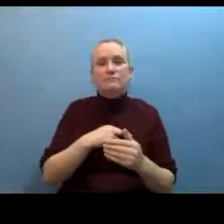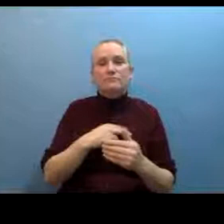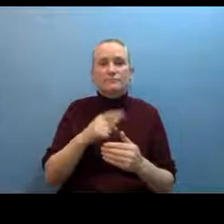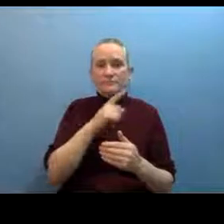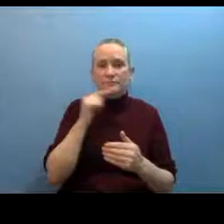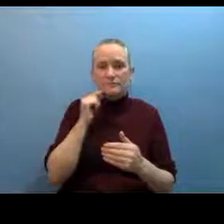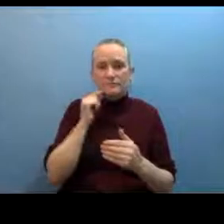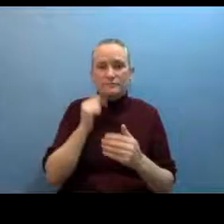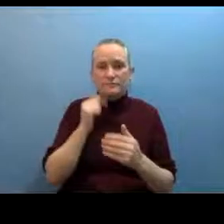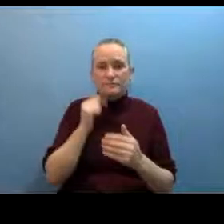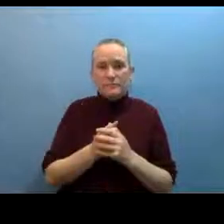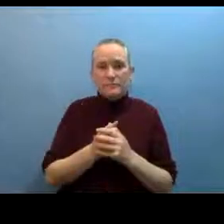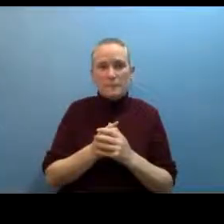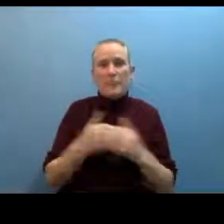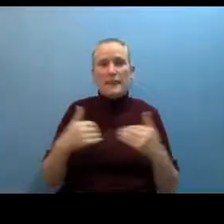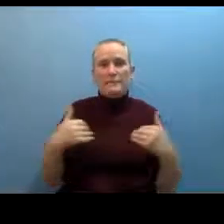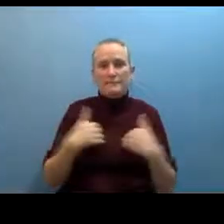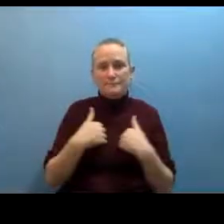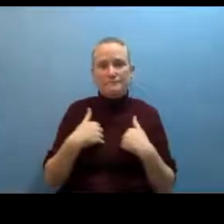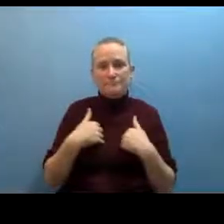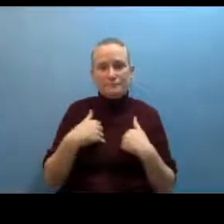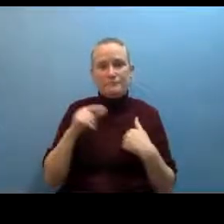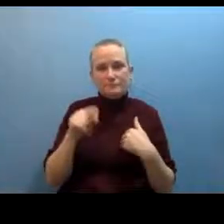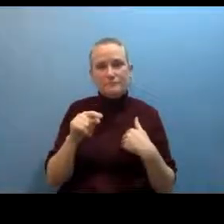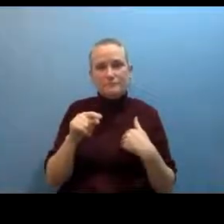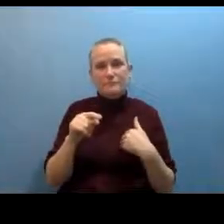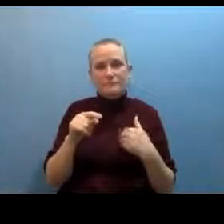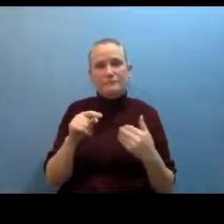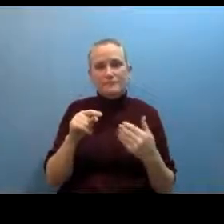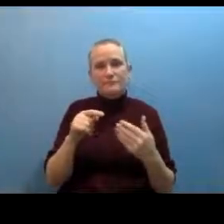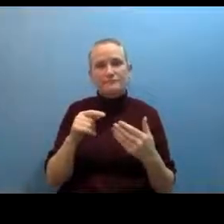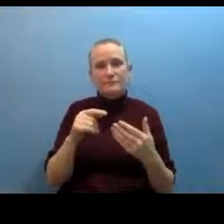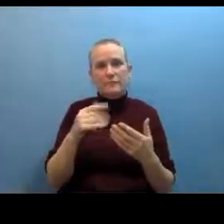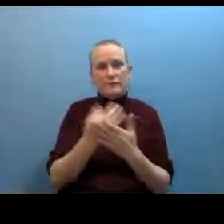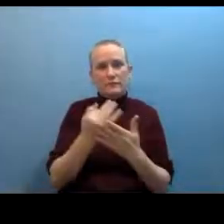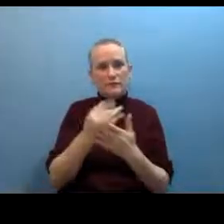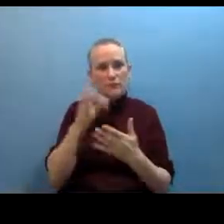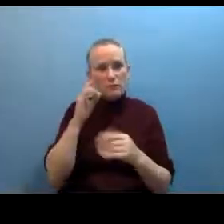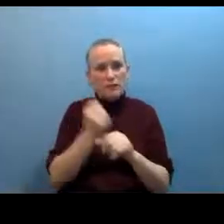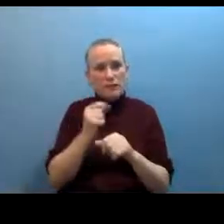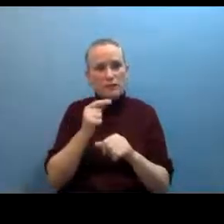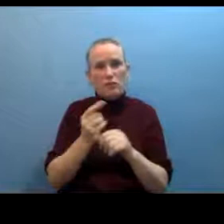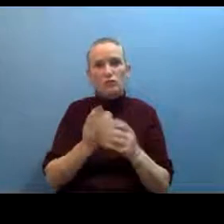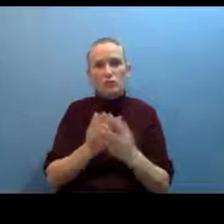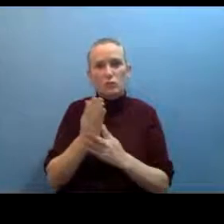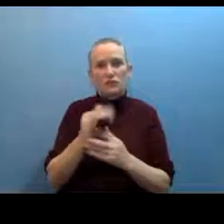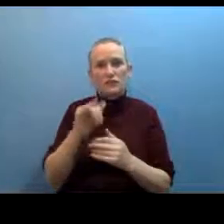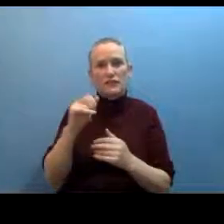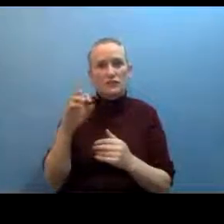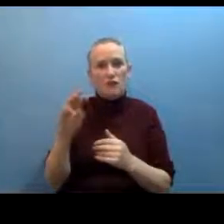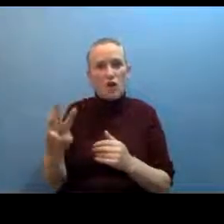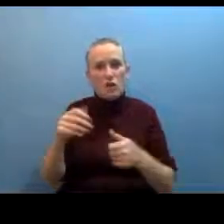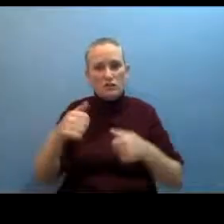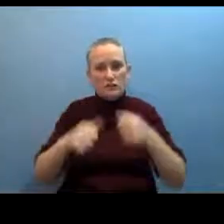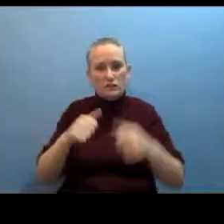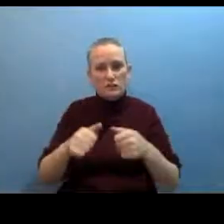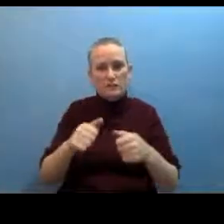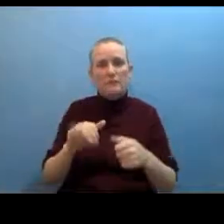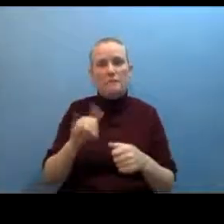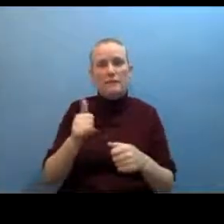that anxiety is a common factor that we hear about through Jigsaw. We might have thought